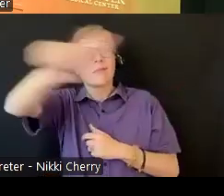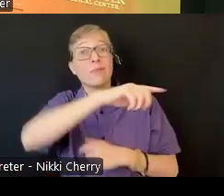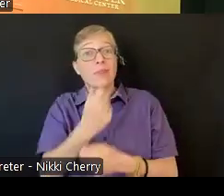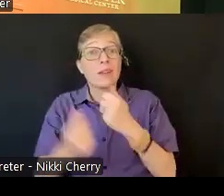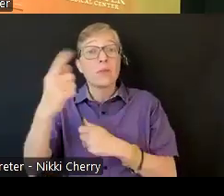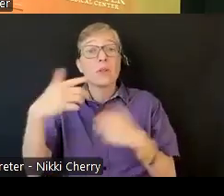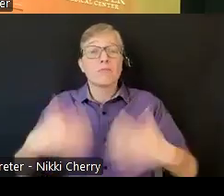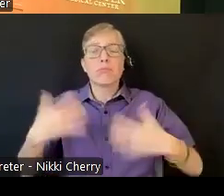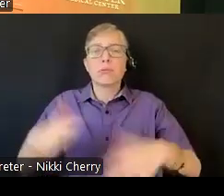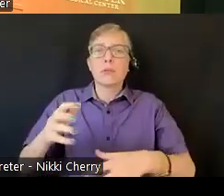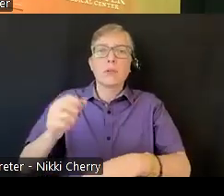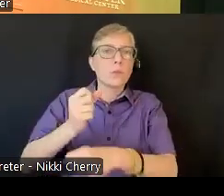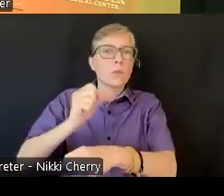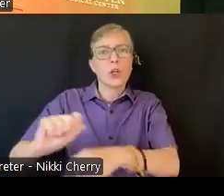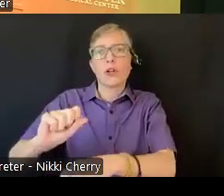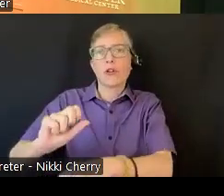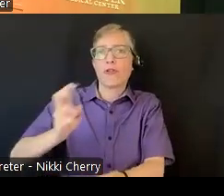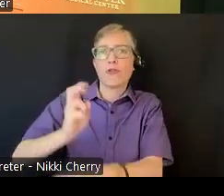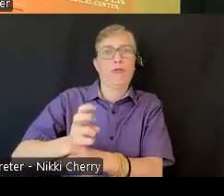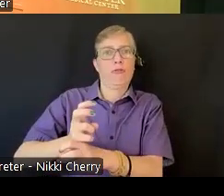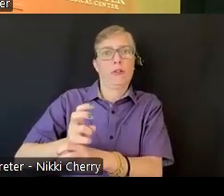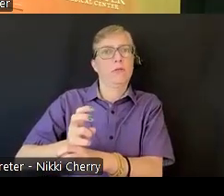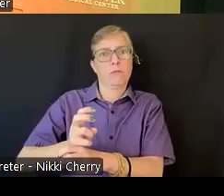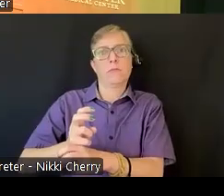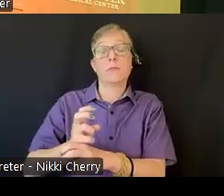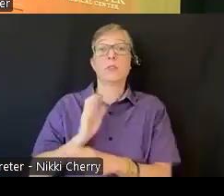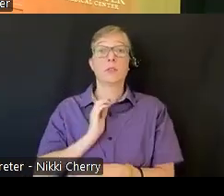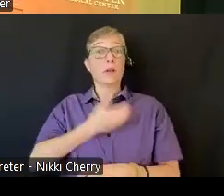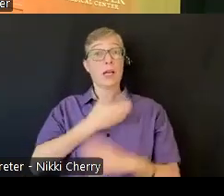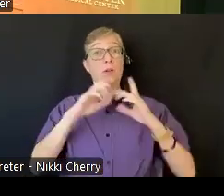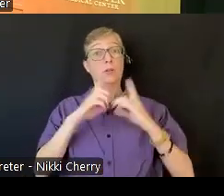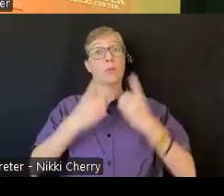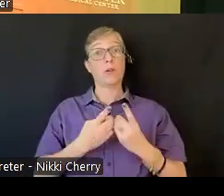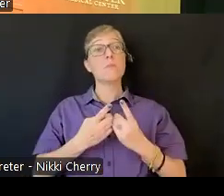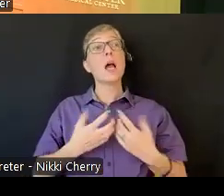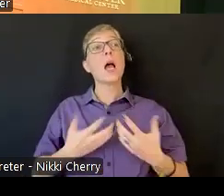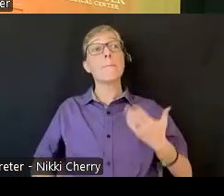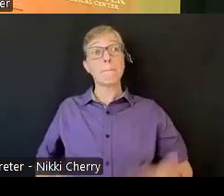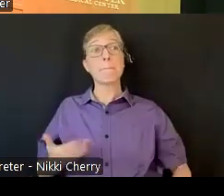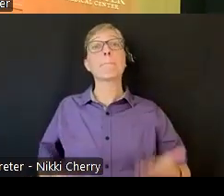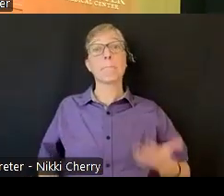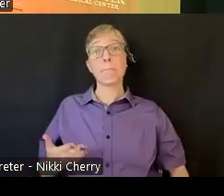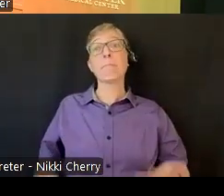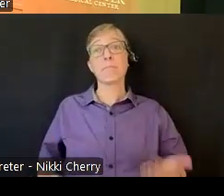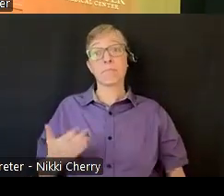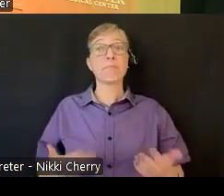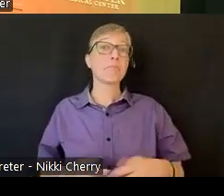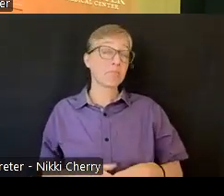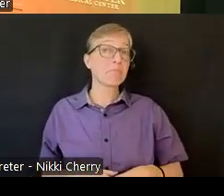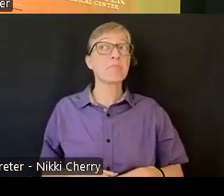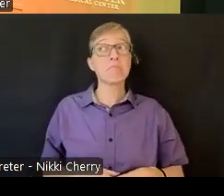phases of our mission, our department, as I mentioned, is probably at the most